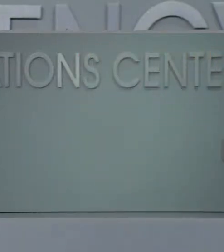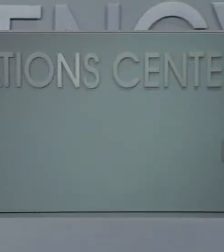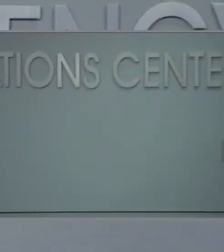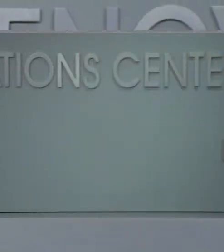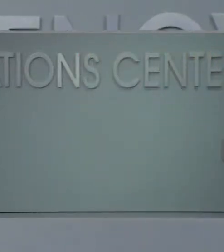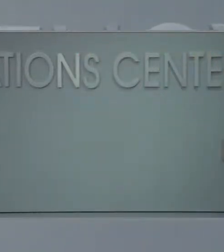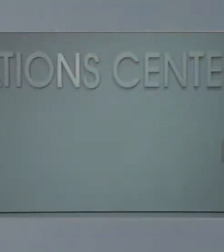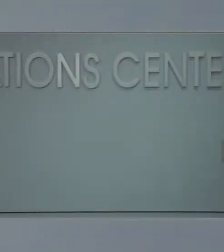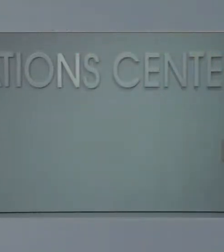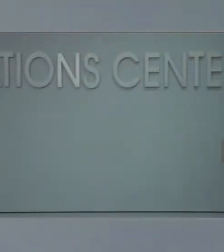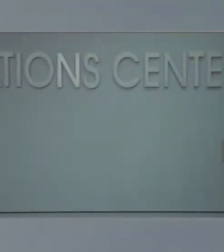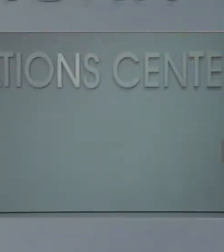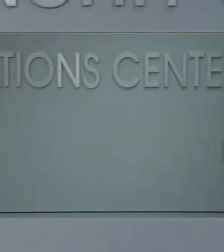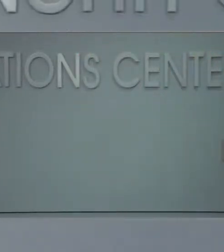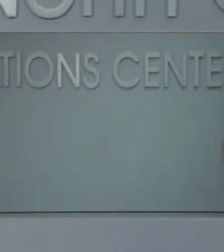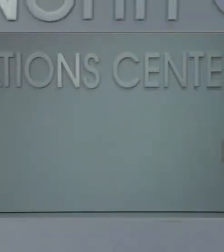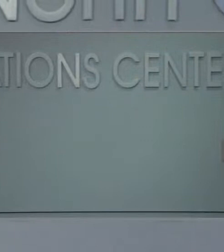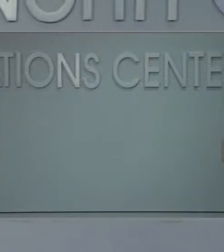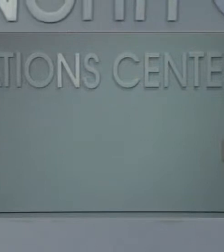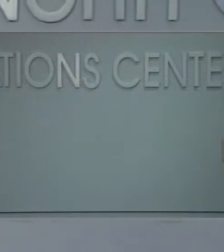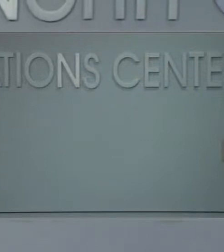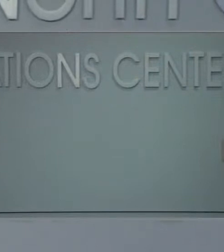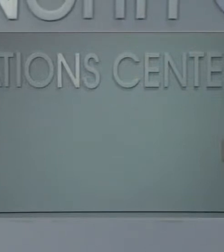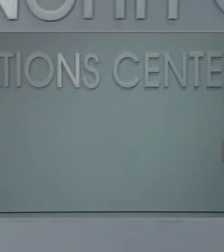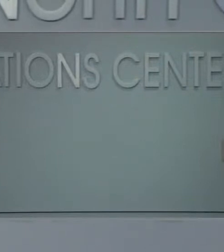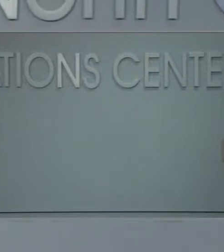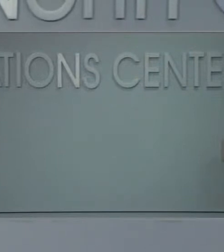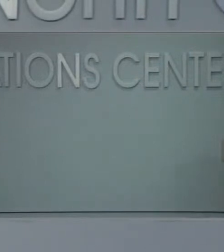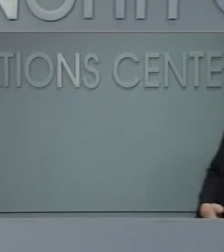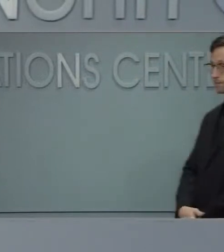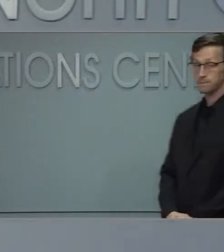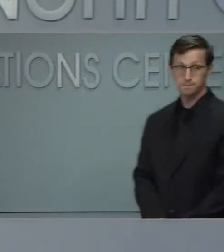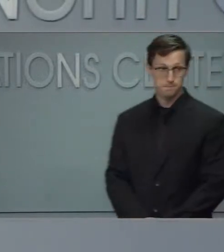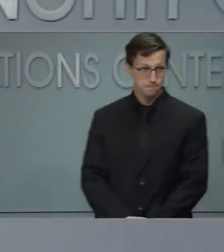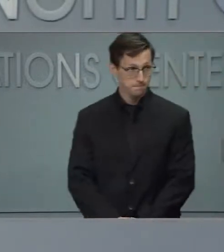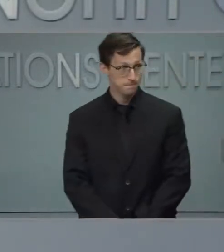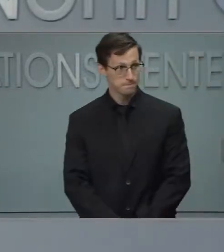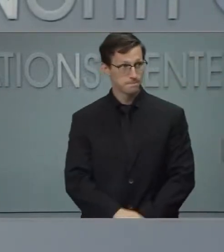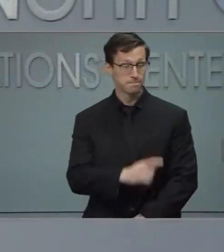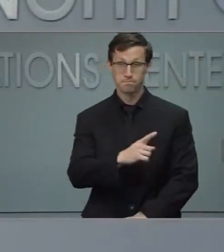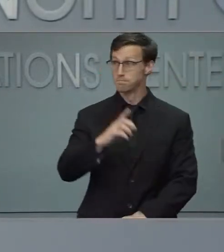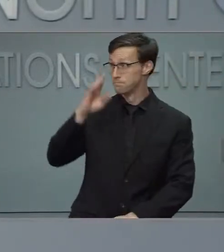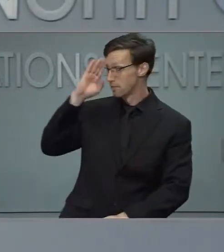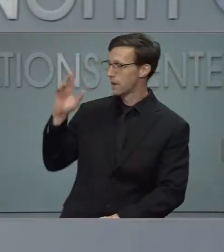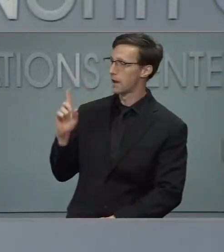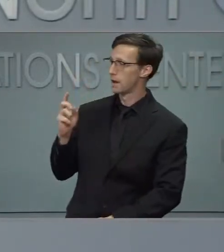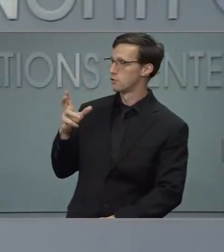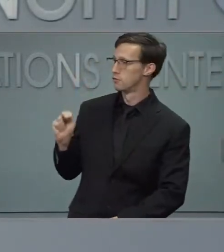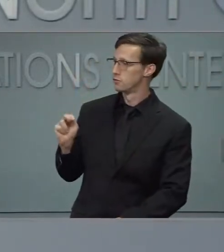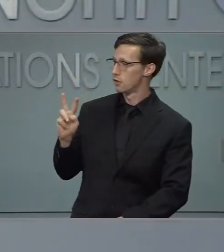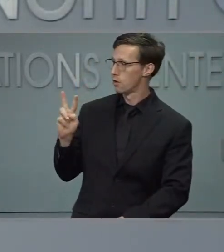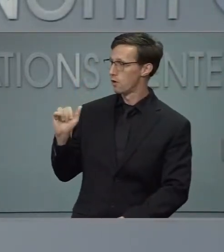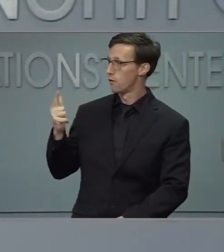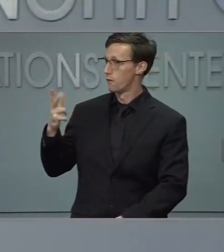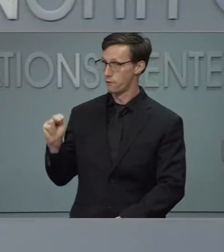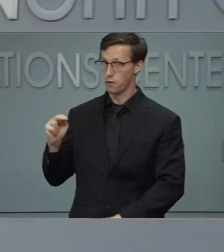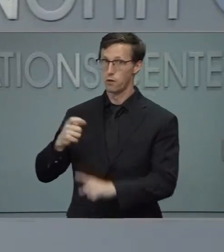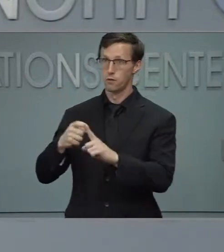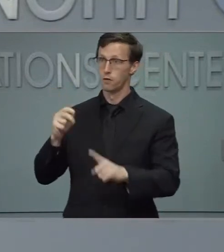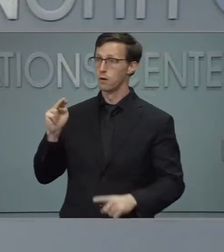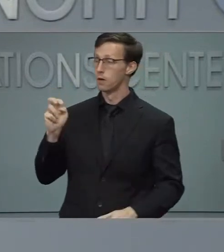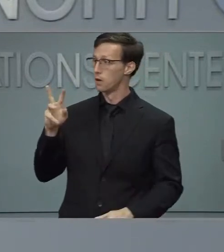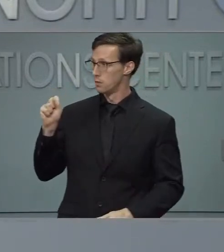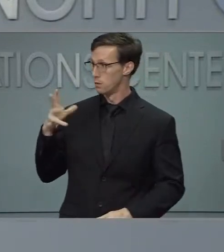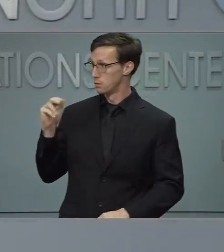Hi, Dawn Bonner, the News and Observer. So with the schools, does that mean that the toolkit's updated today and will maybe change